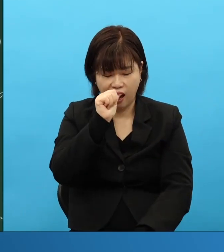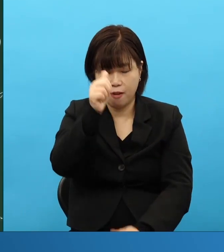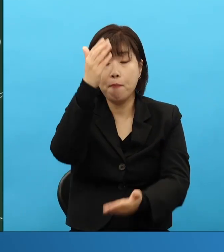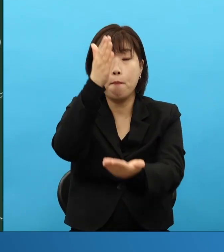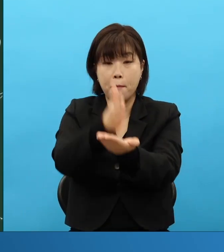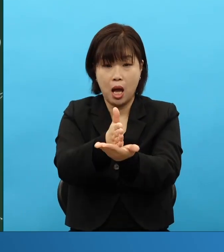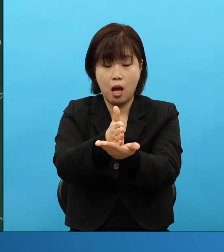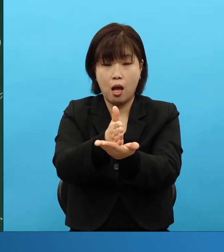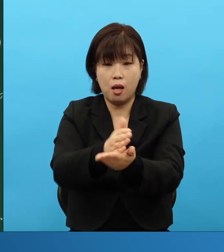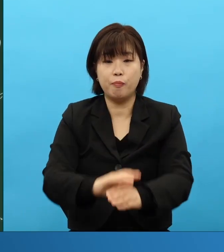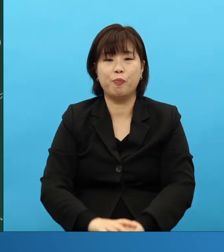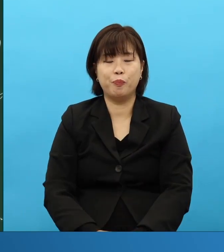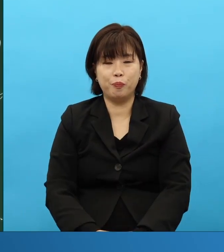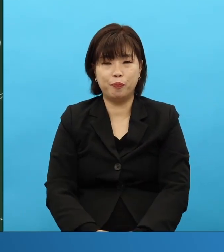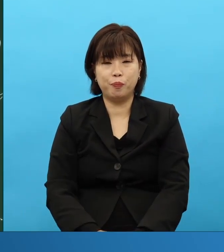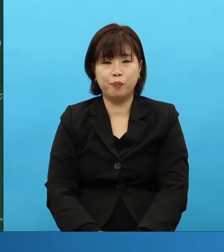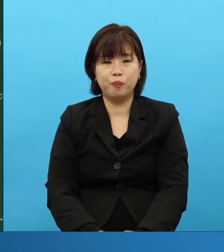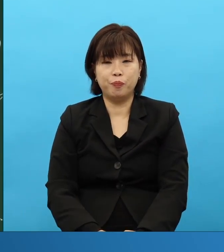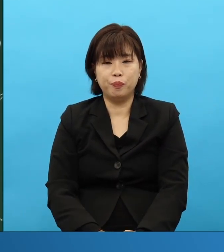Lord Jesus Christ.